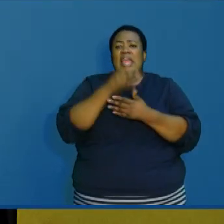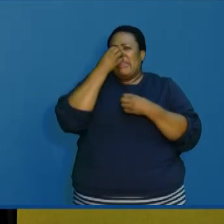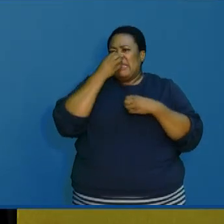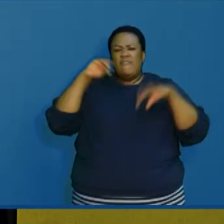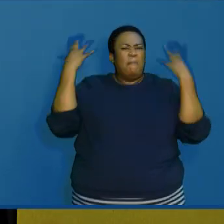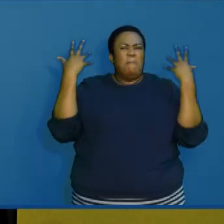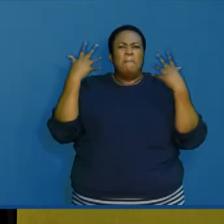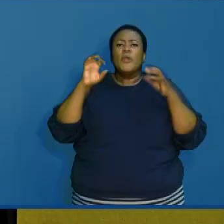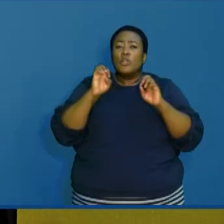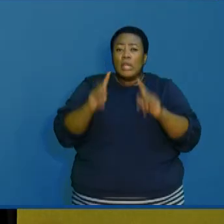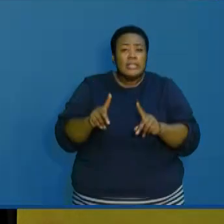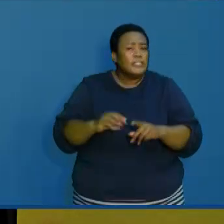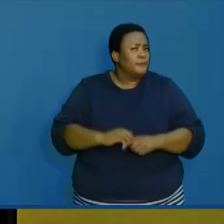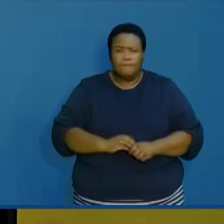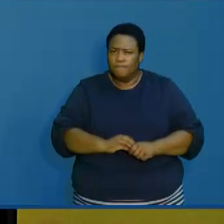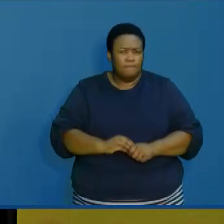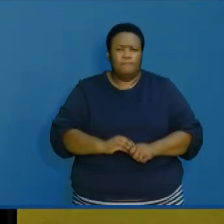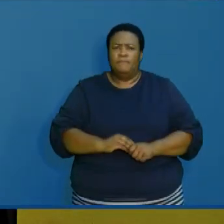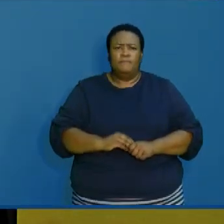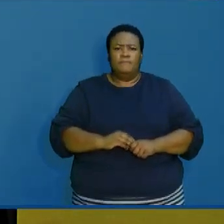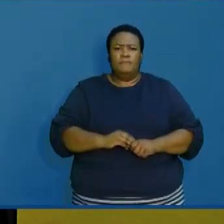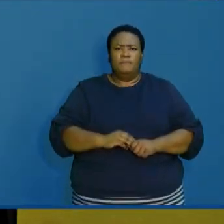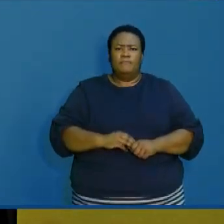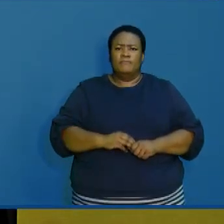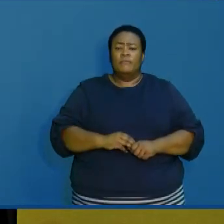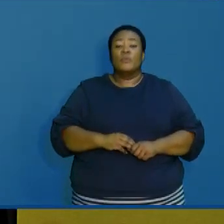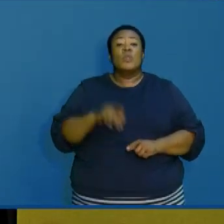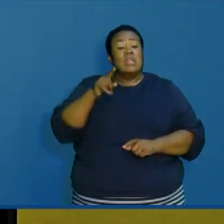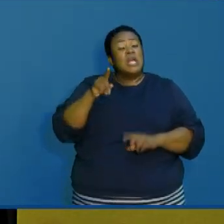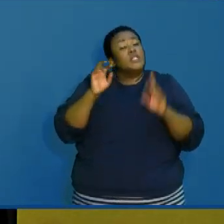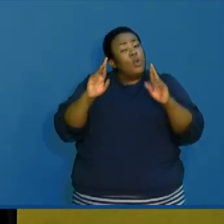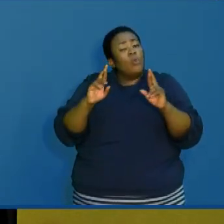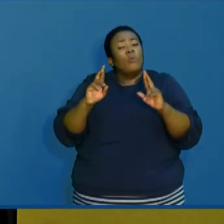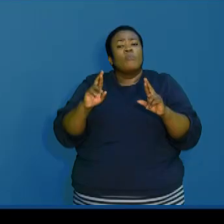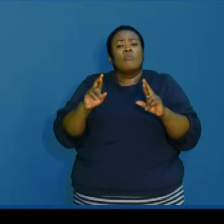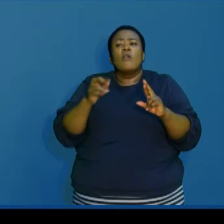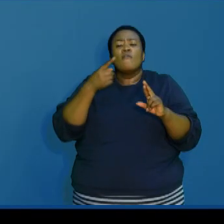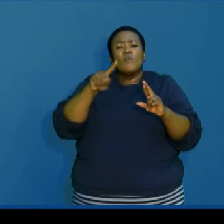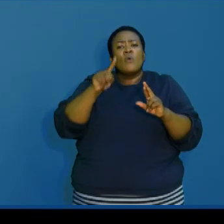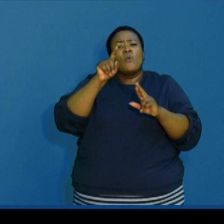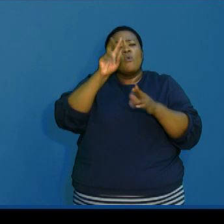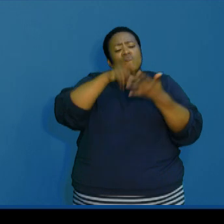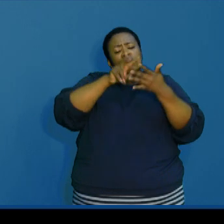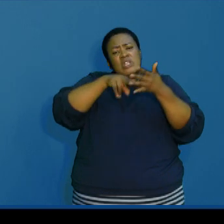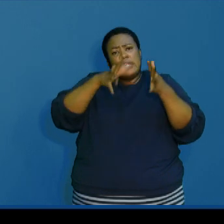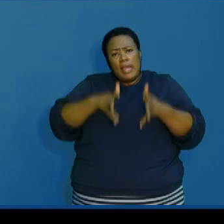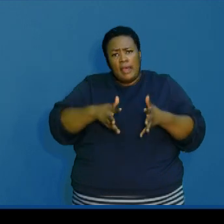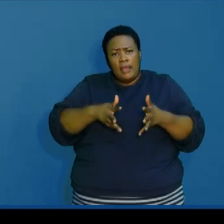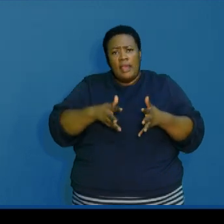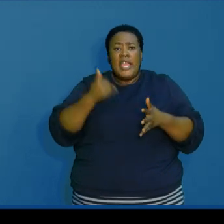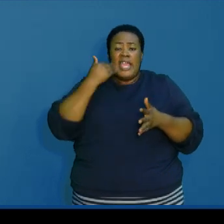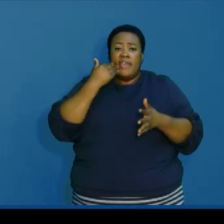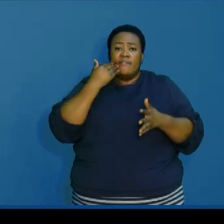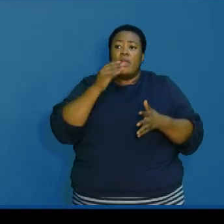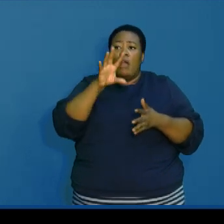education. This is a hopeful note for readers. And if you're asked to discuss your view,